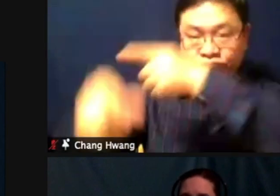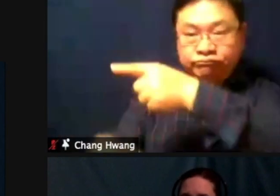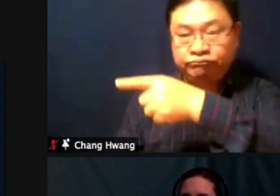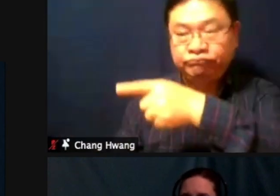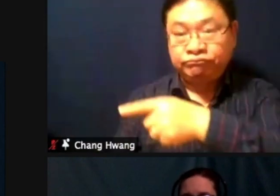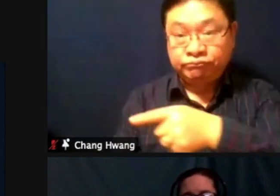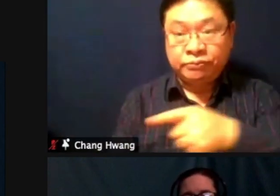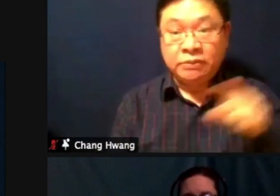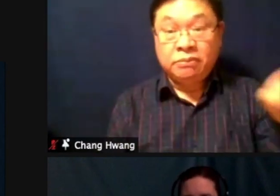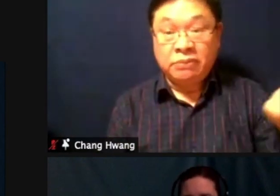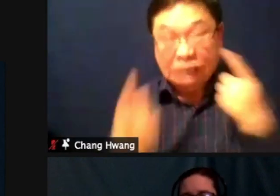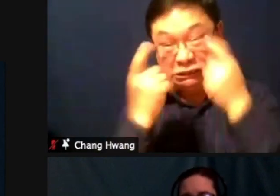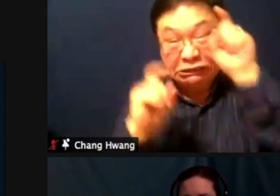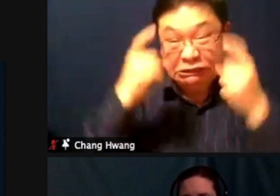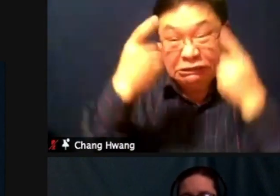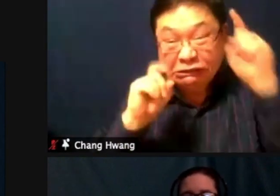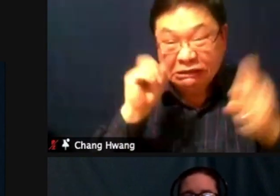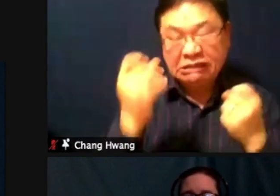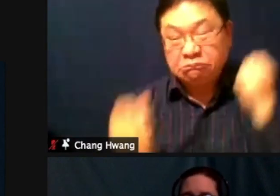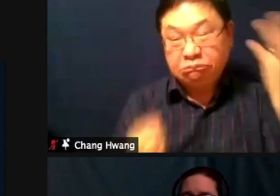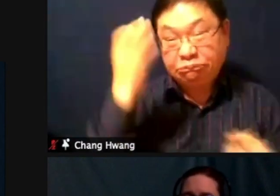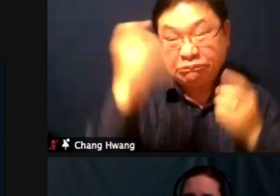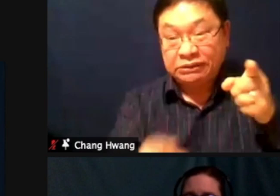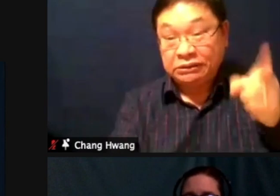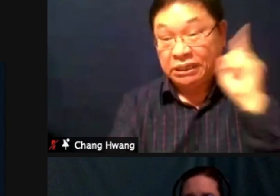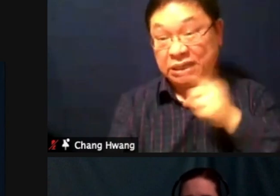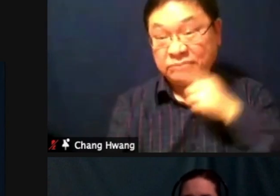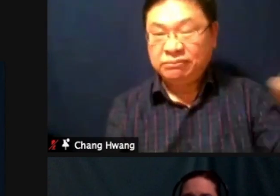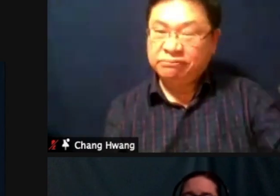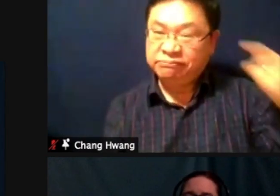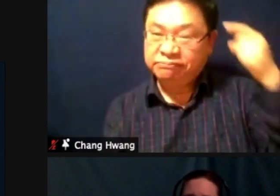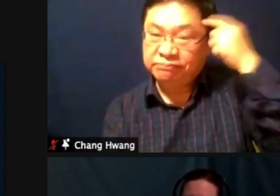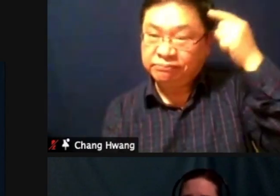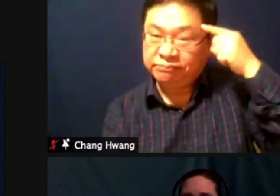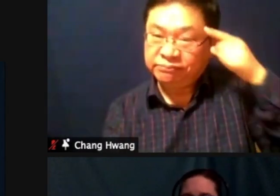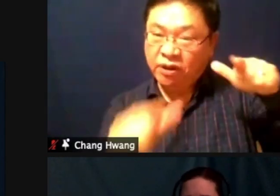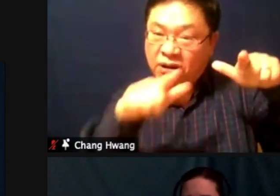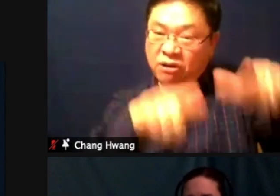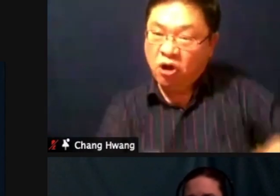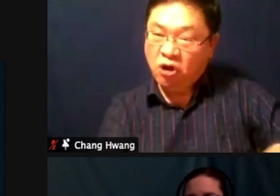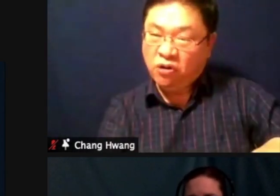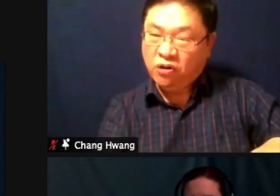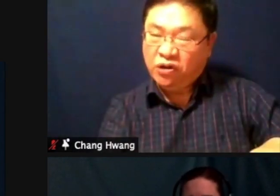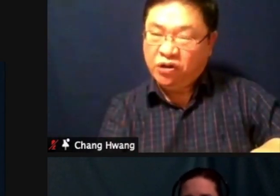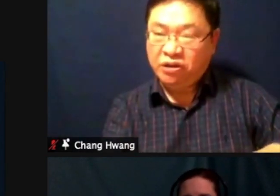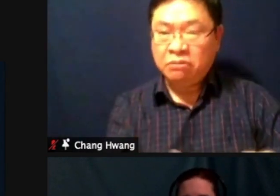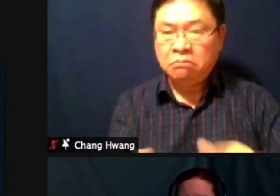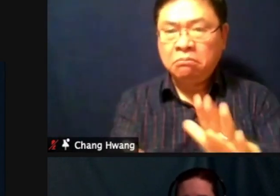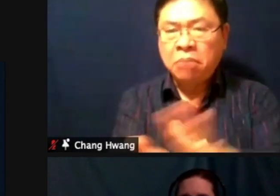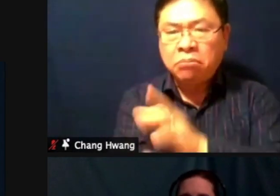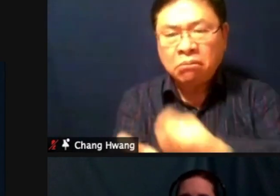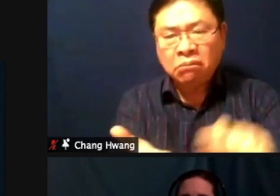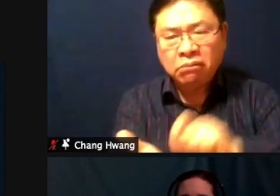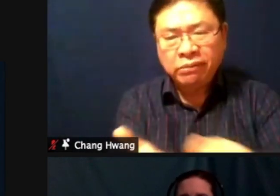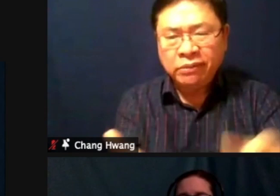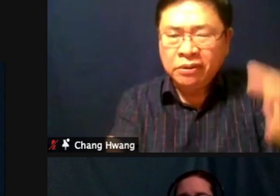notice more formalized language, use of sign, but they don't recognize facial expressions as a parameter of the